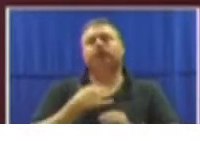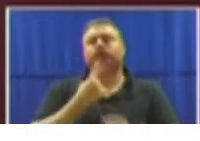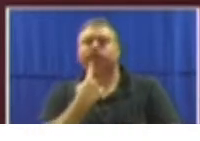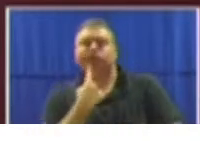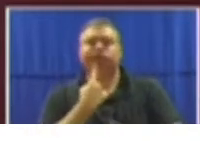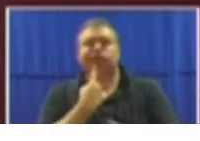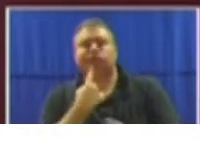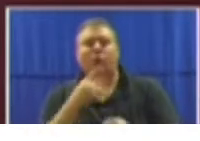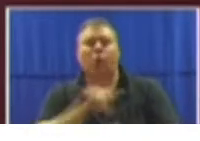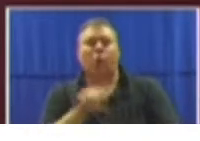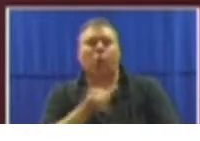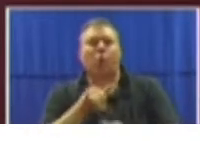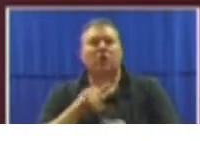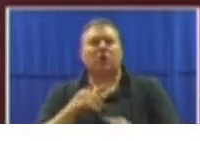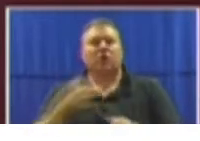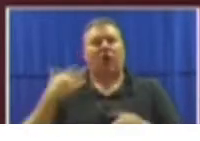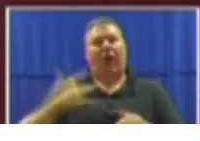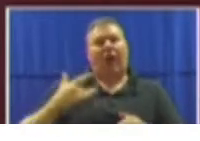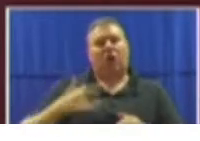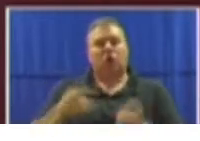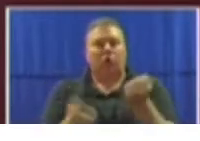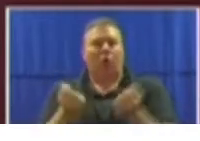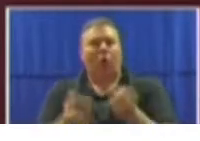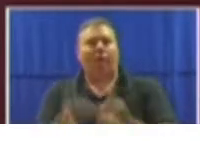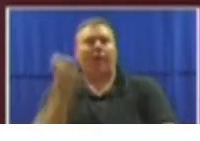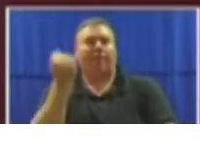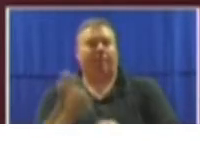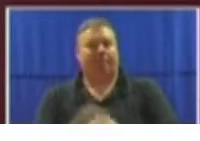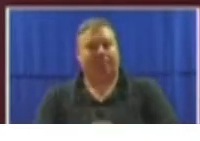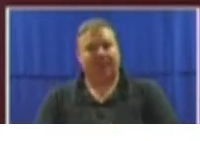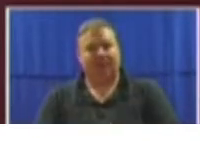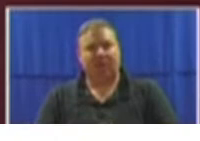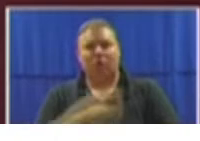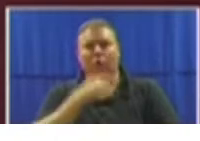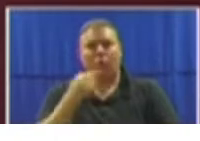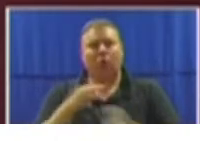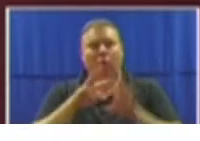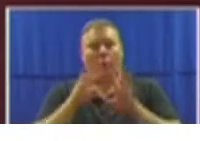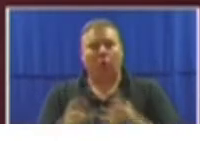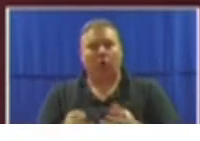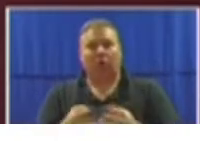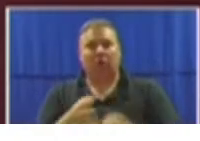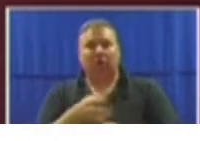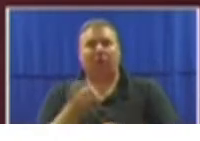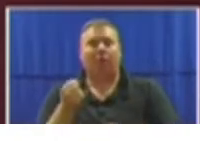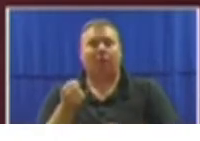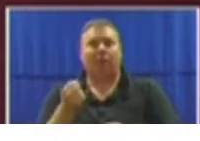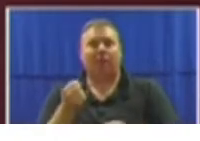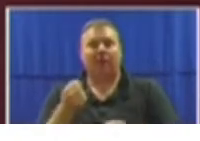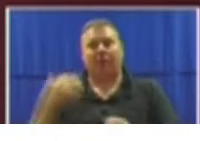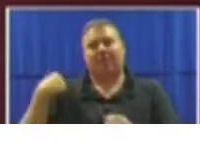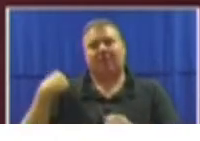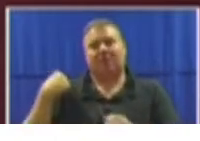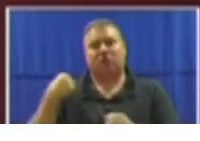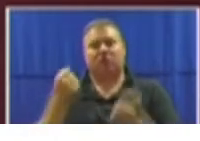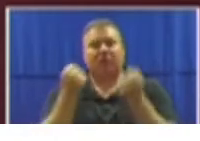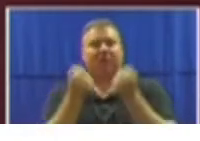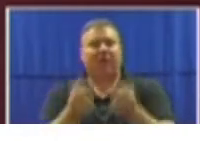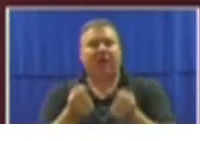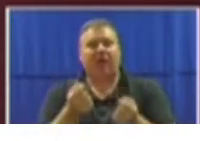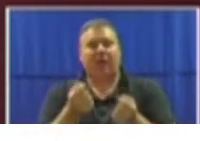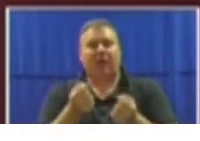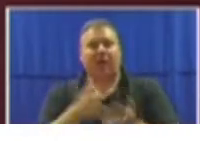themselves. The real world is very, very far away from the lavish ministerial vehicle